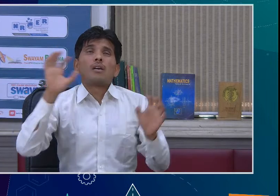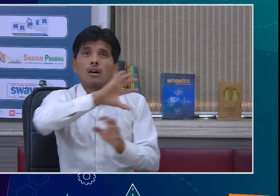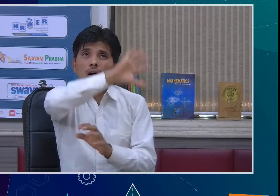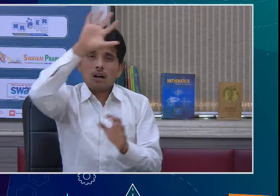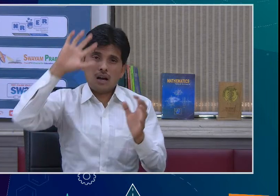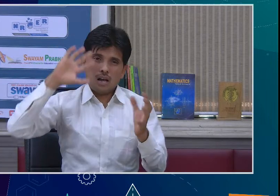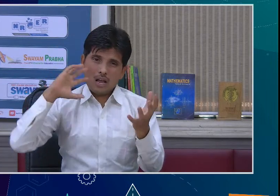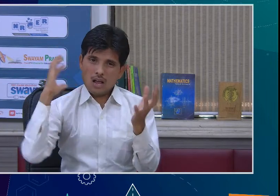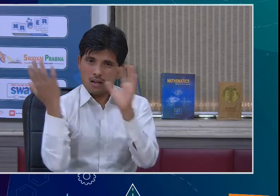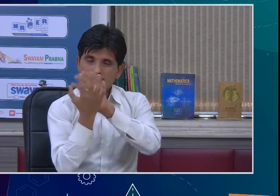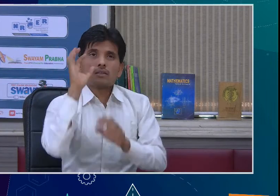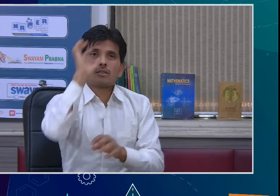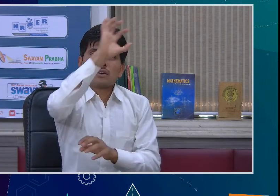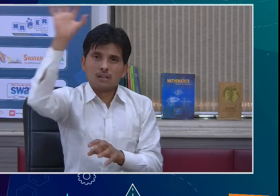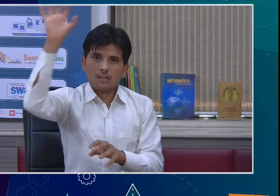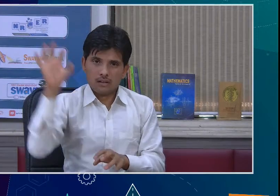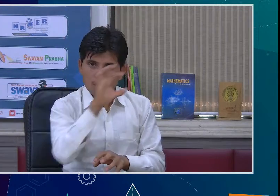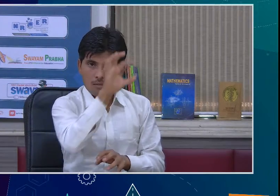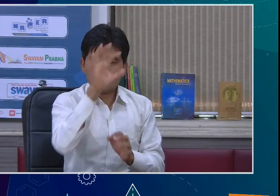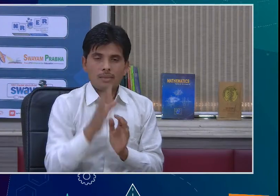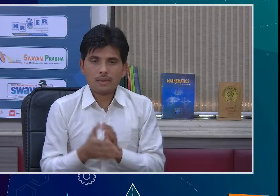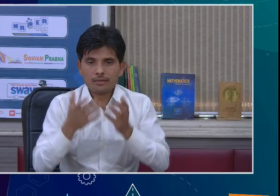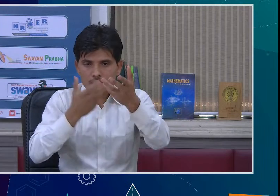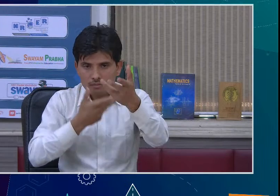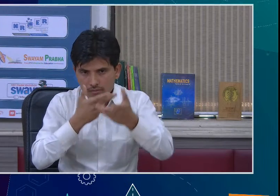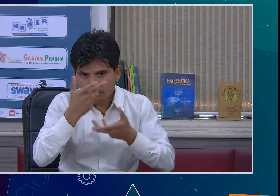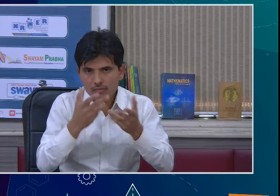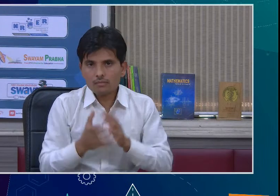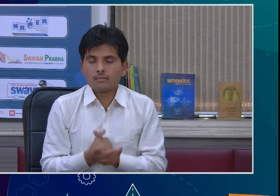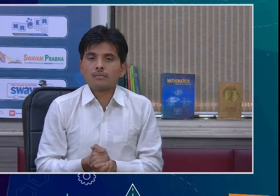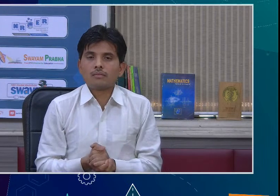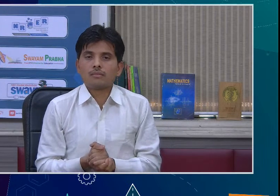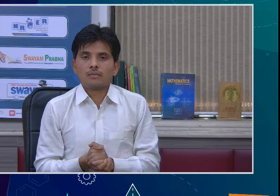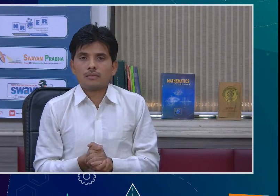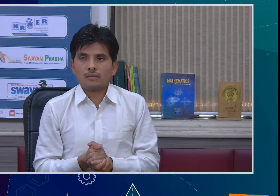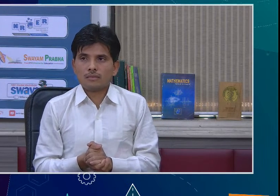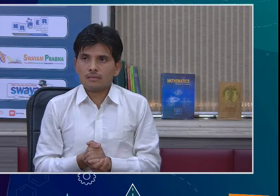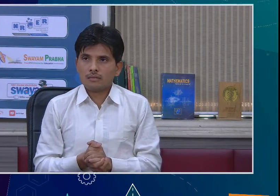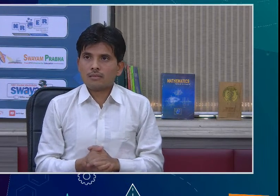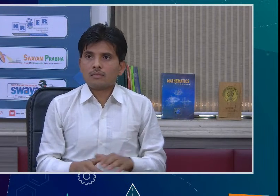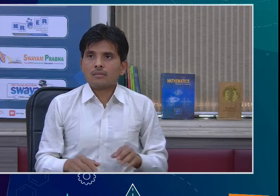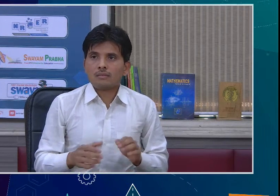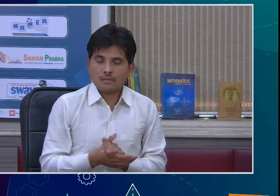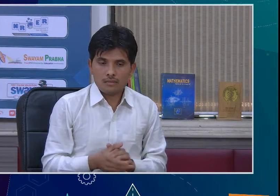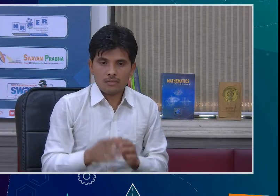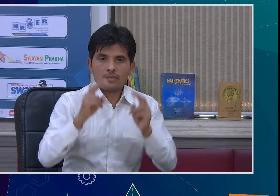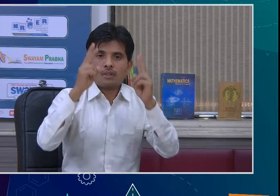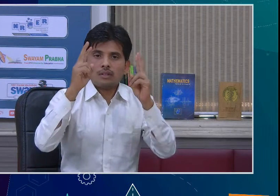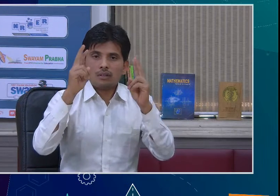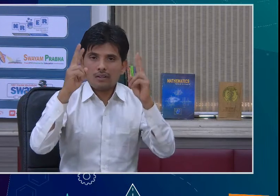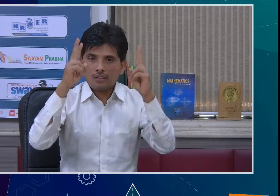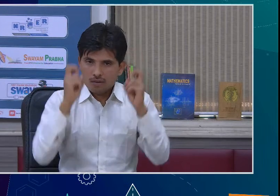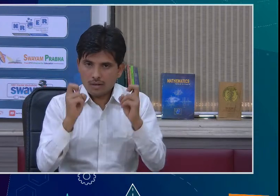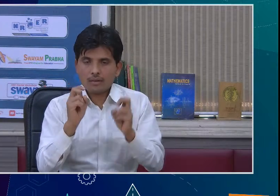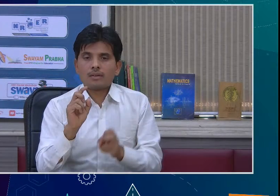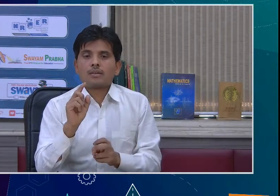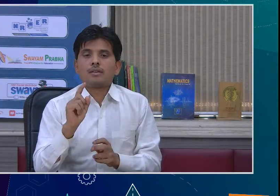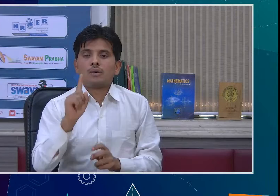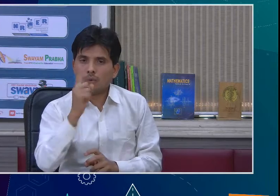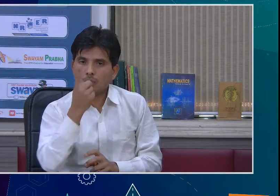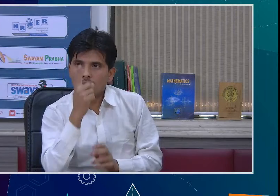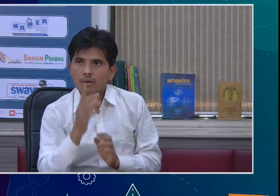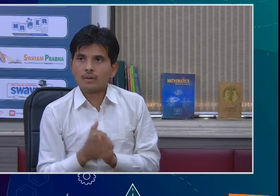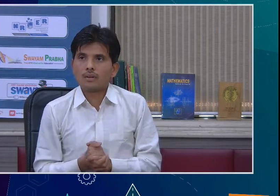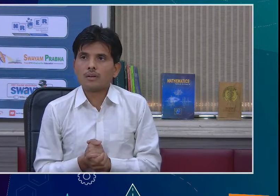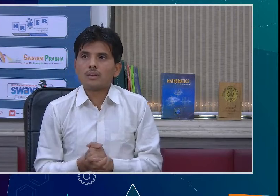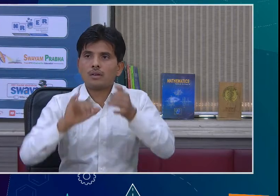universe. So today I am going to discuss this lesson from chapter 1, the Earth in